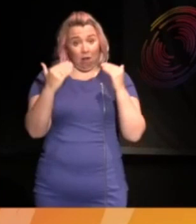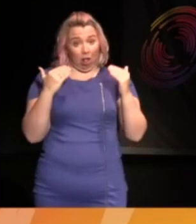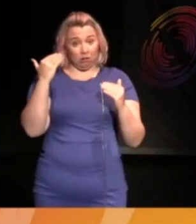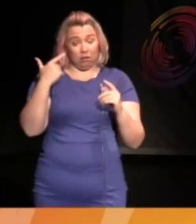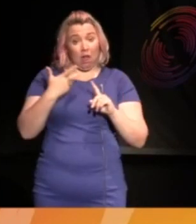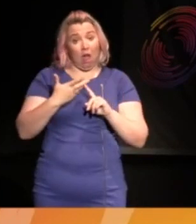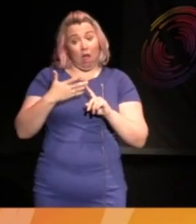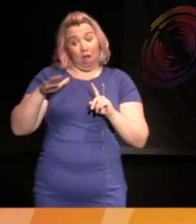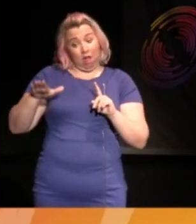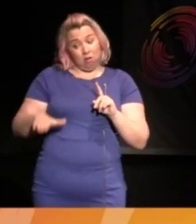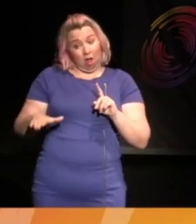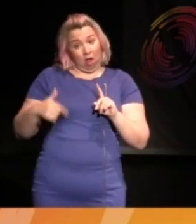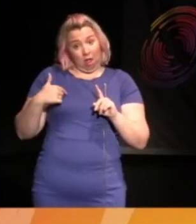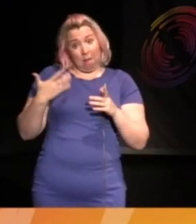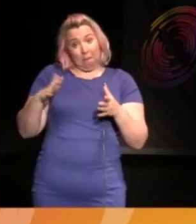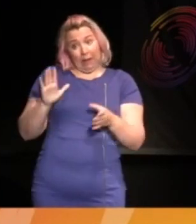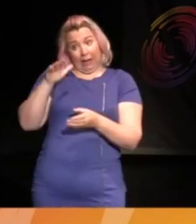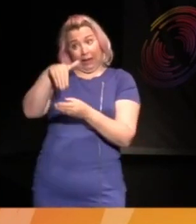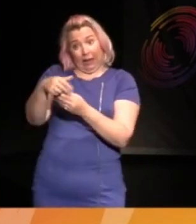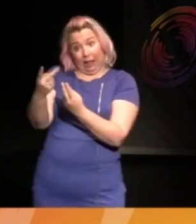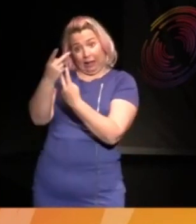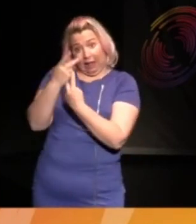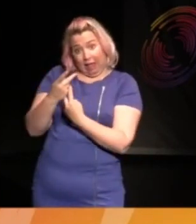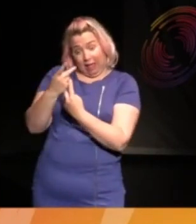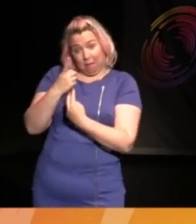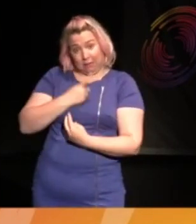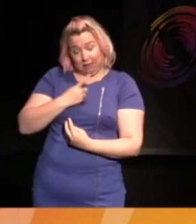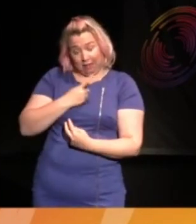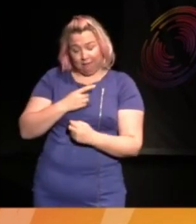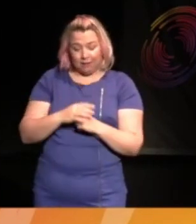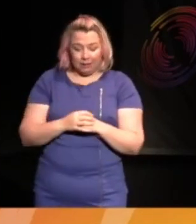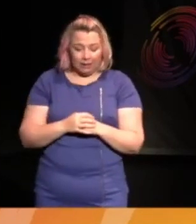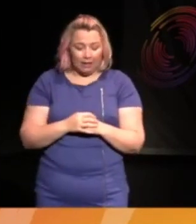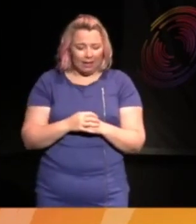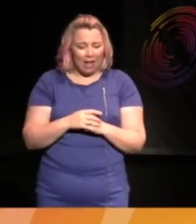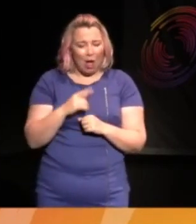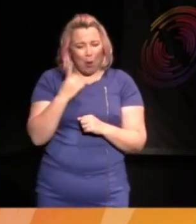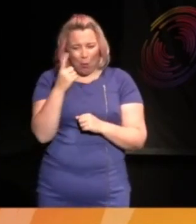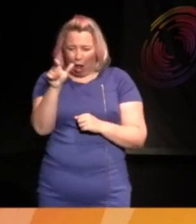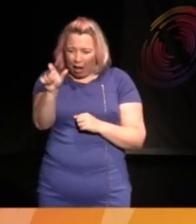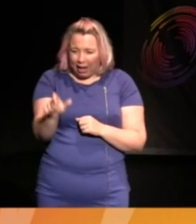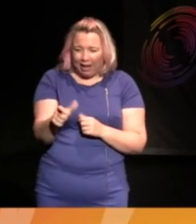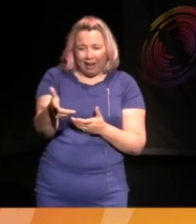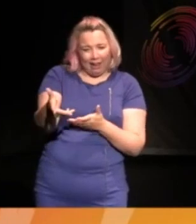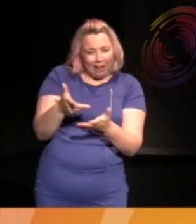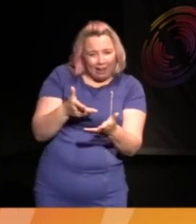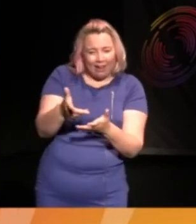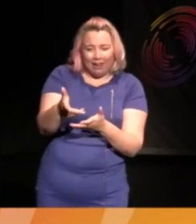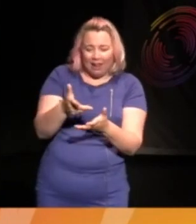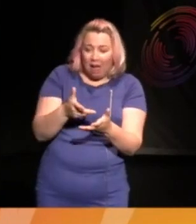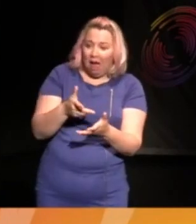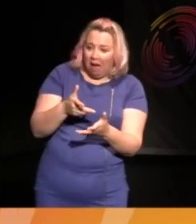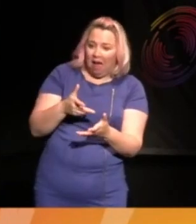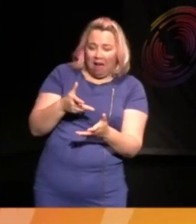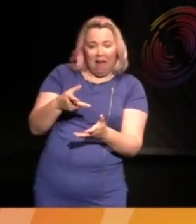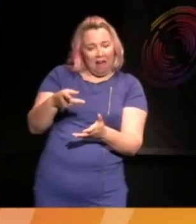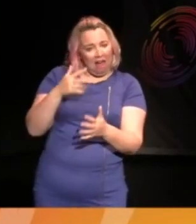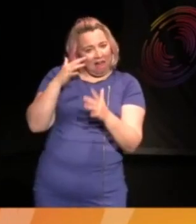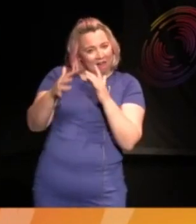I was having a conversation with Dave one time, just general, and he shared about Home have